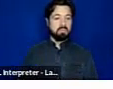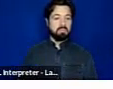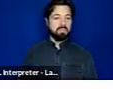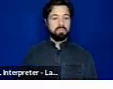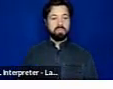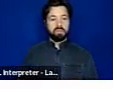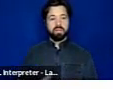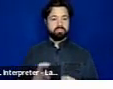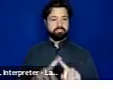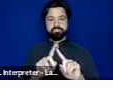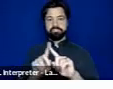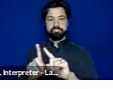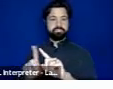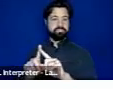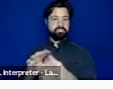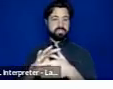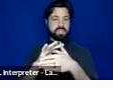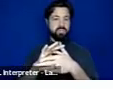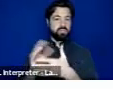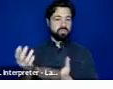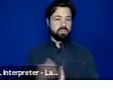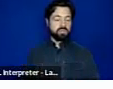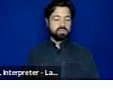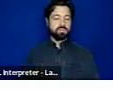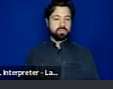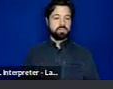So all of your materials are going to be here.